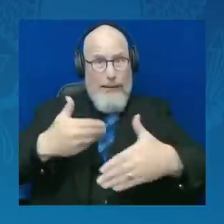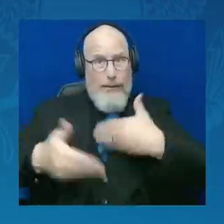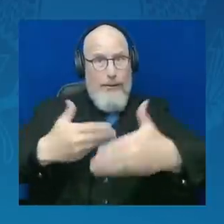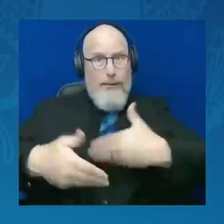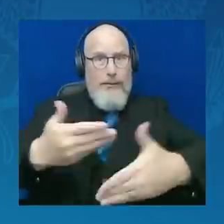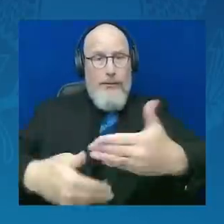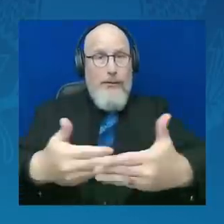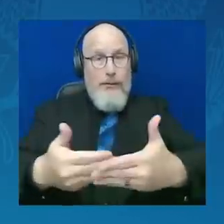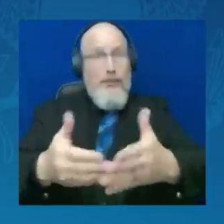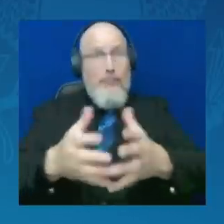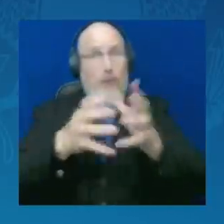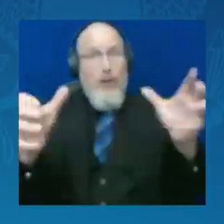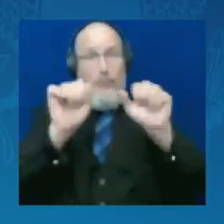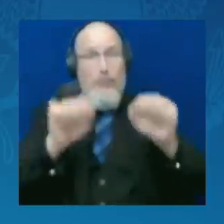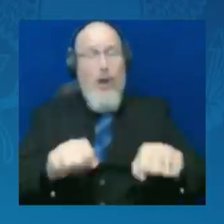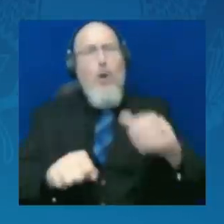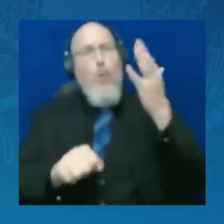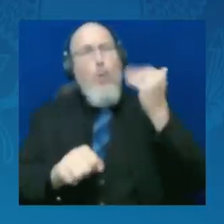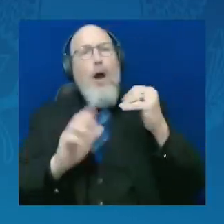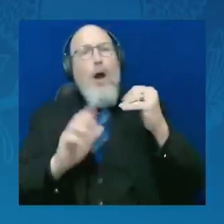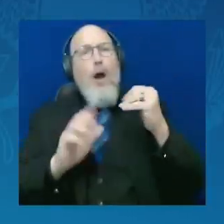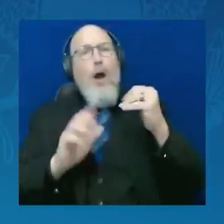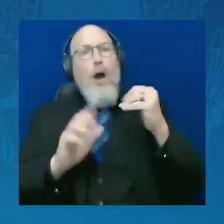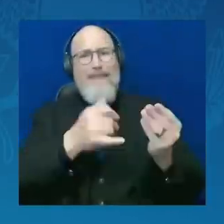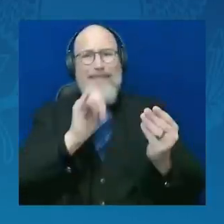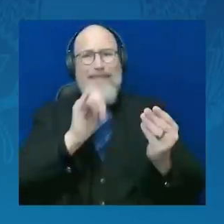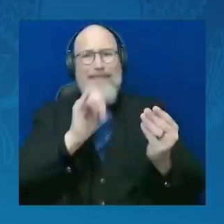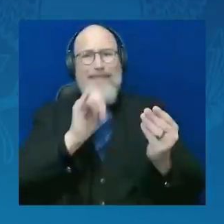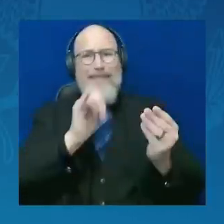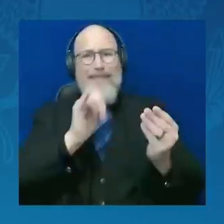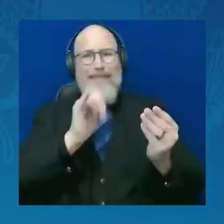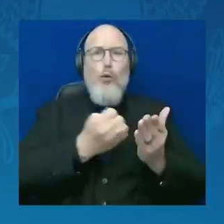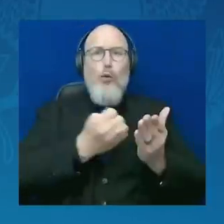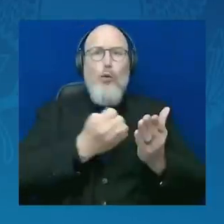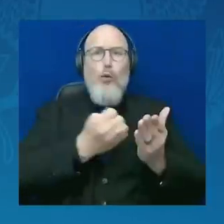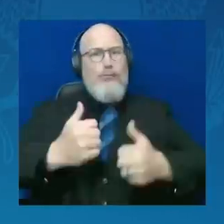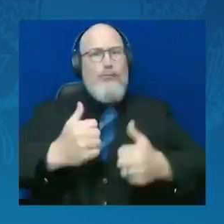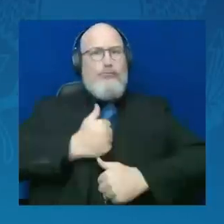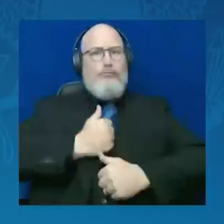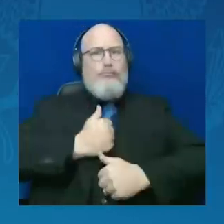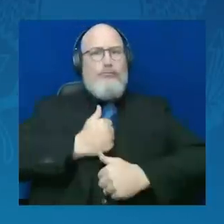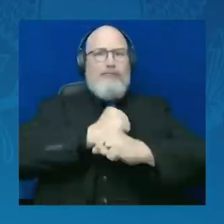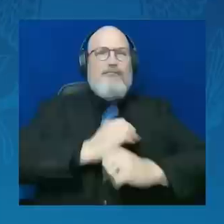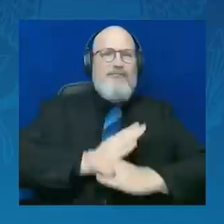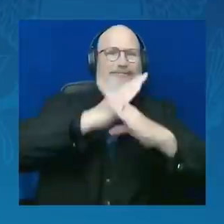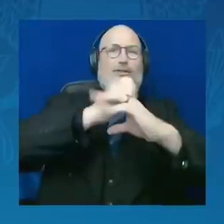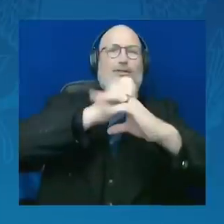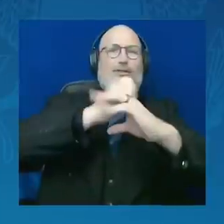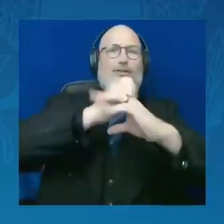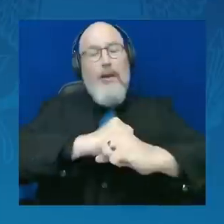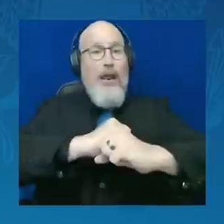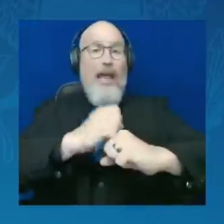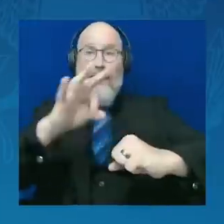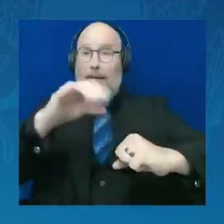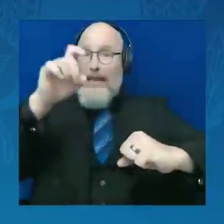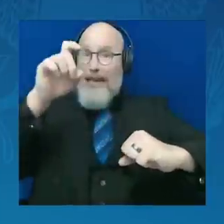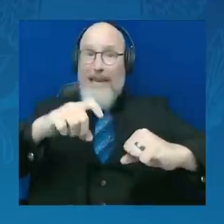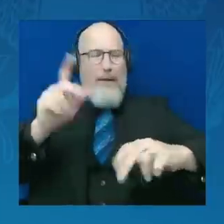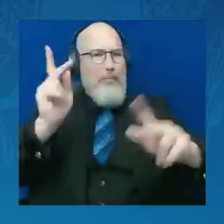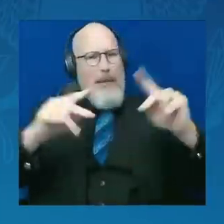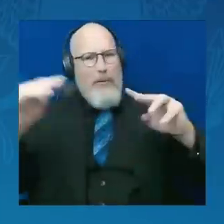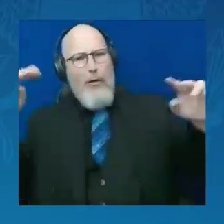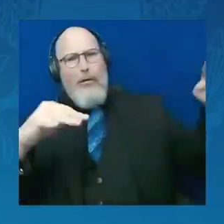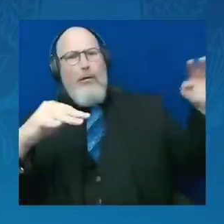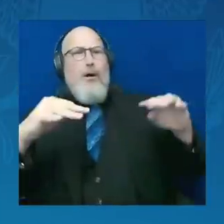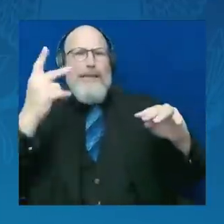state-of-the-art equipment to our armed forces as soon as possible. If there is such a need, I think everybody can see that. We do not need to comment on this situation. We are